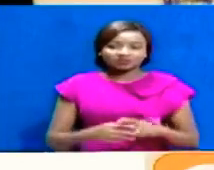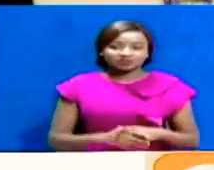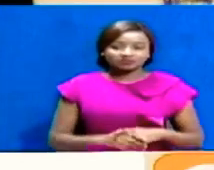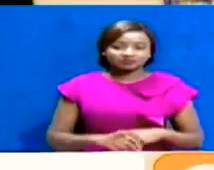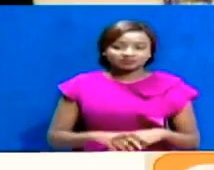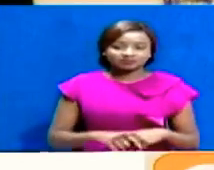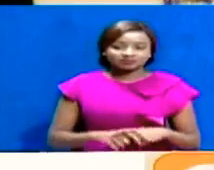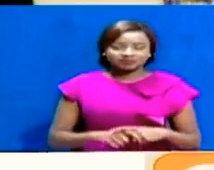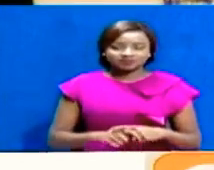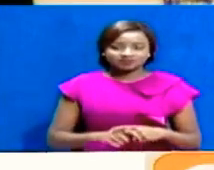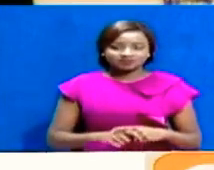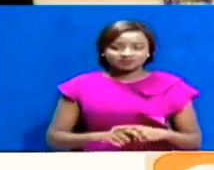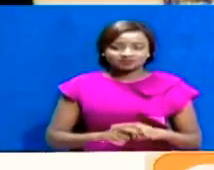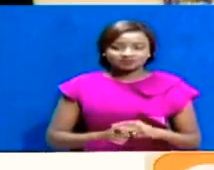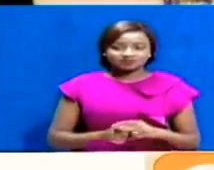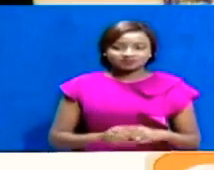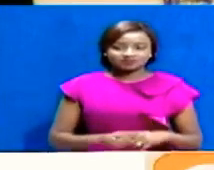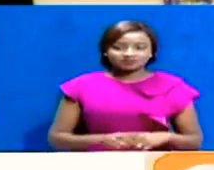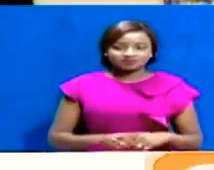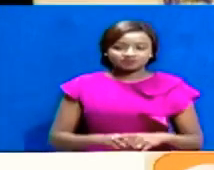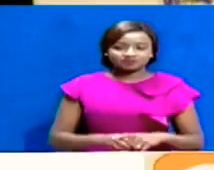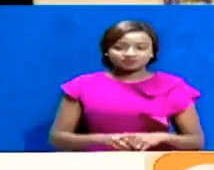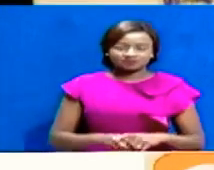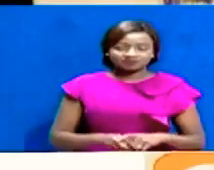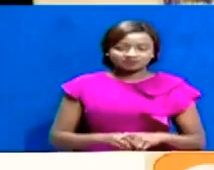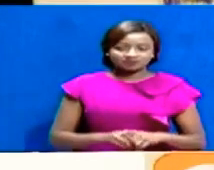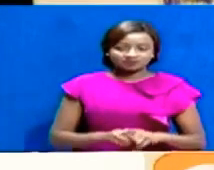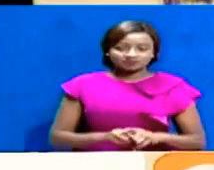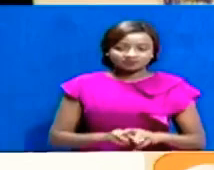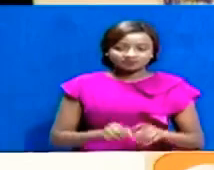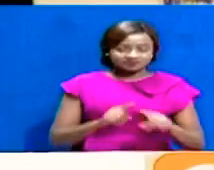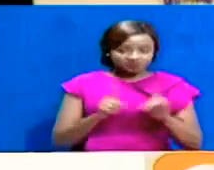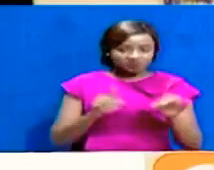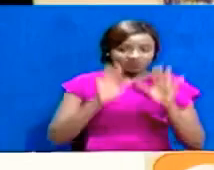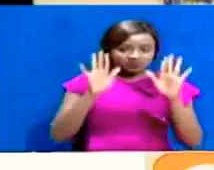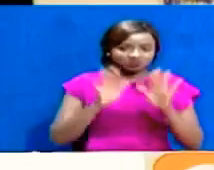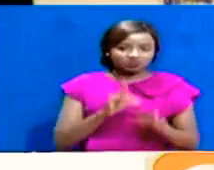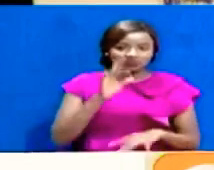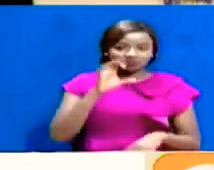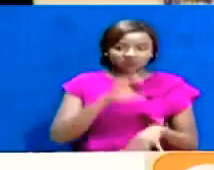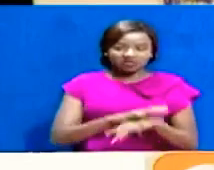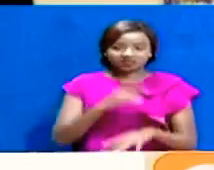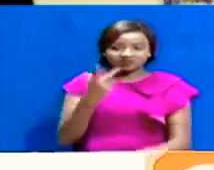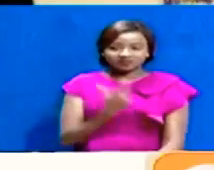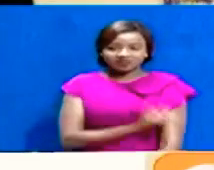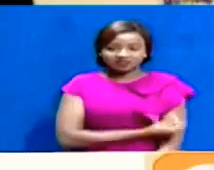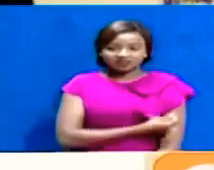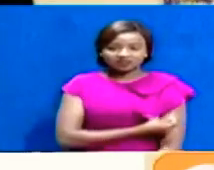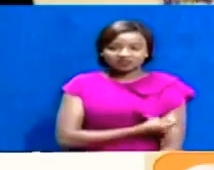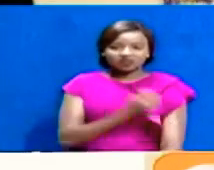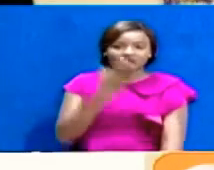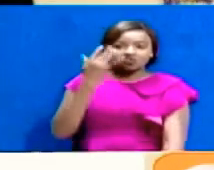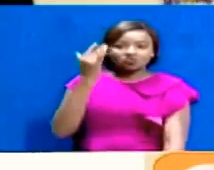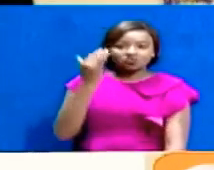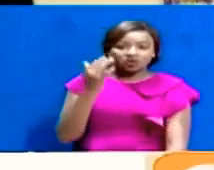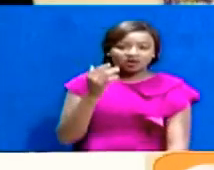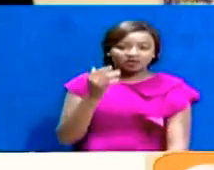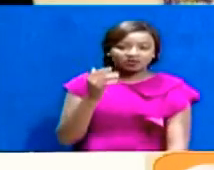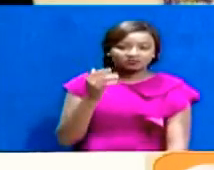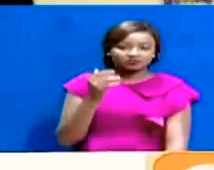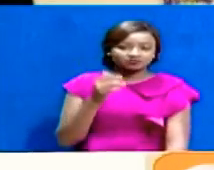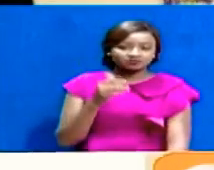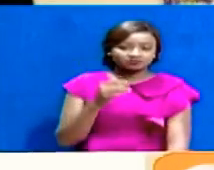But you should get the vaccine because of variants.